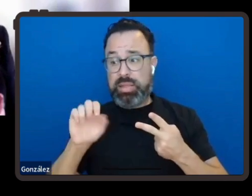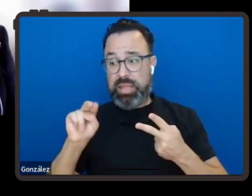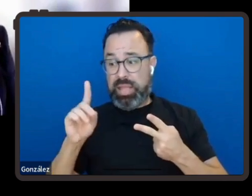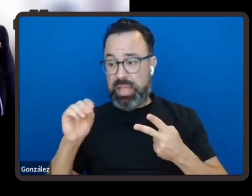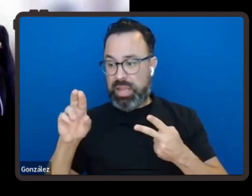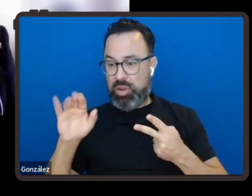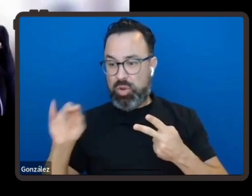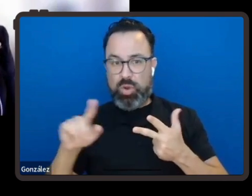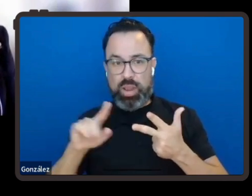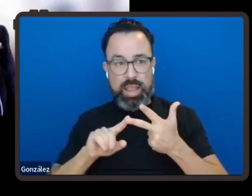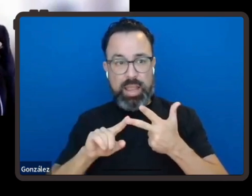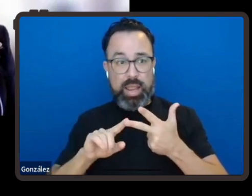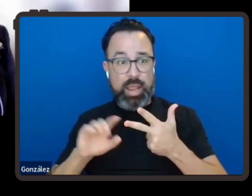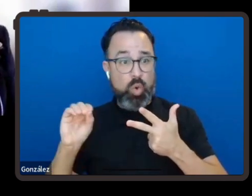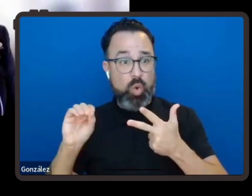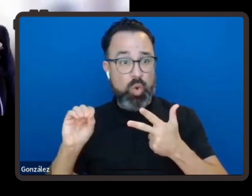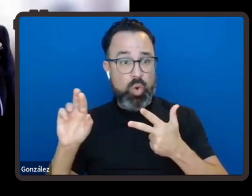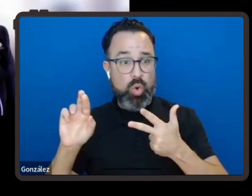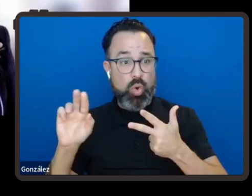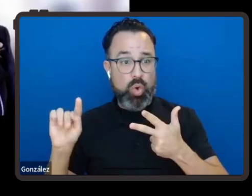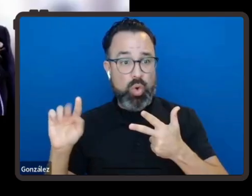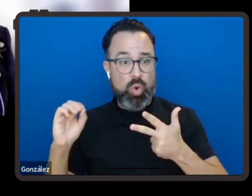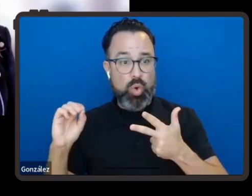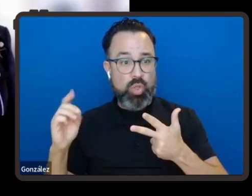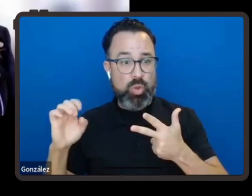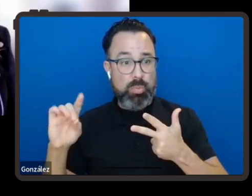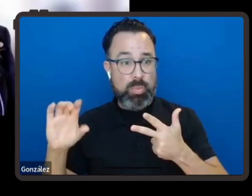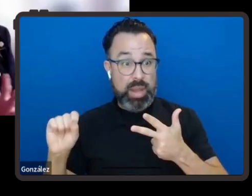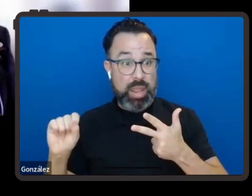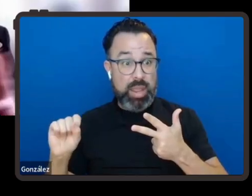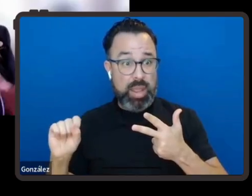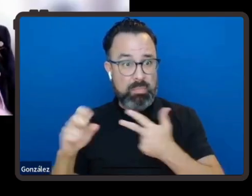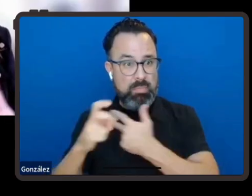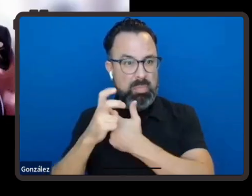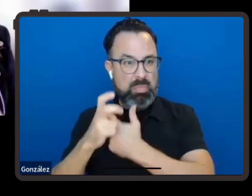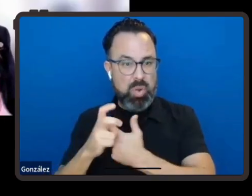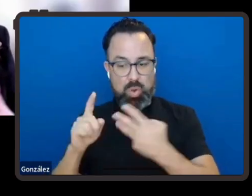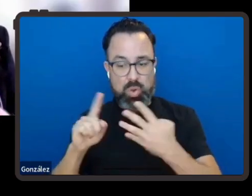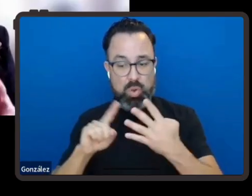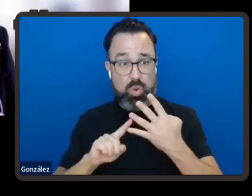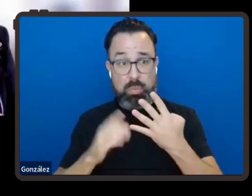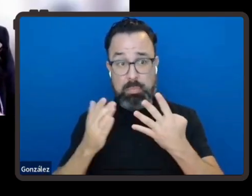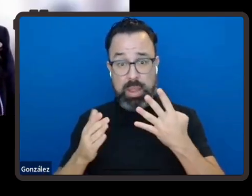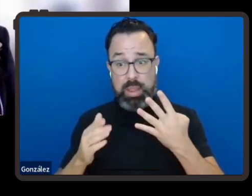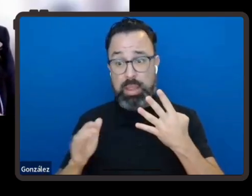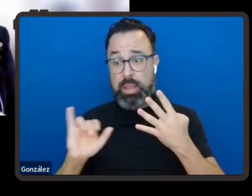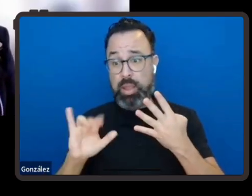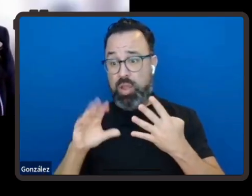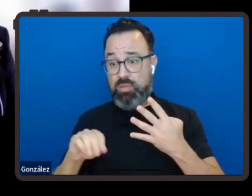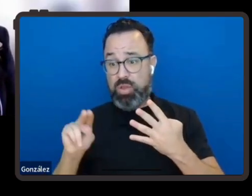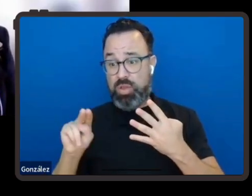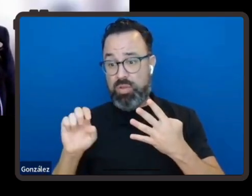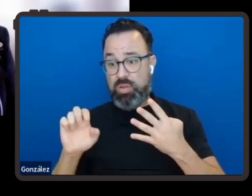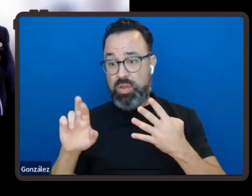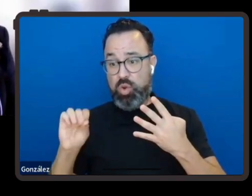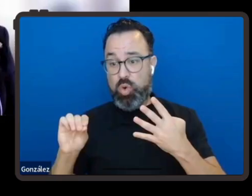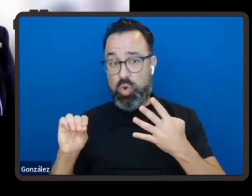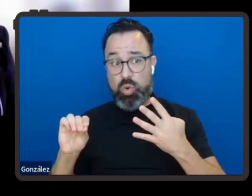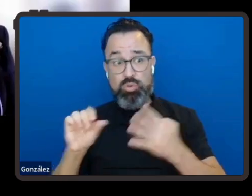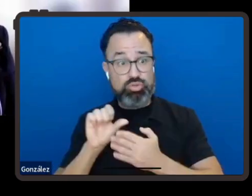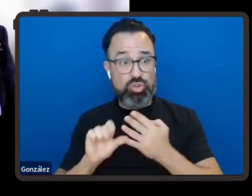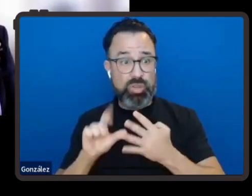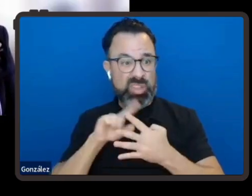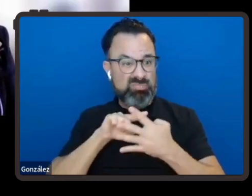orthopedics, you know, the probably neurosurgery as well. You need a combination of doctors for all of